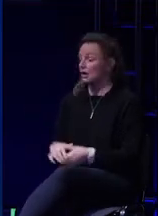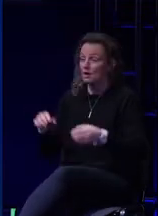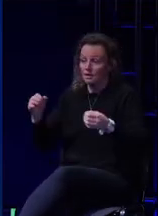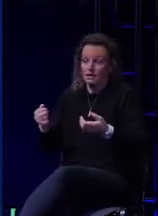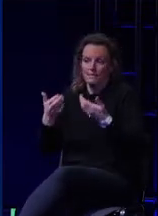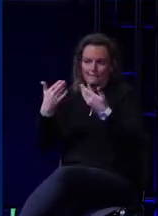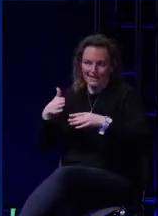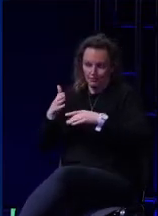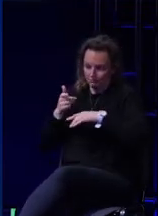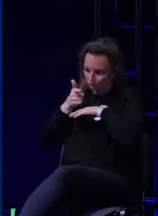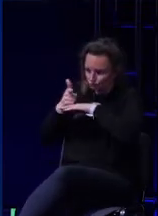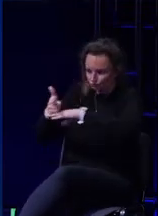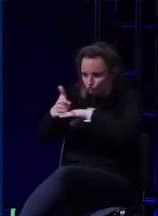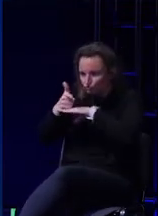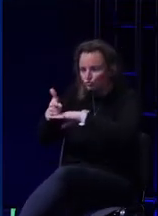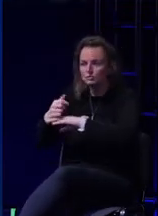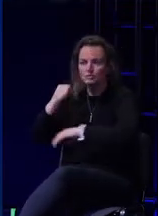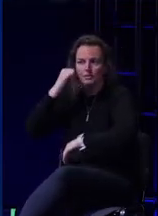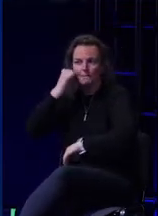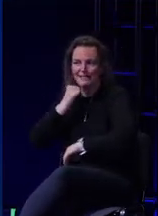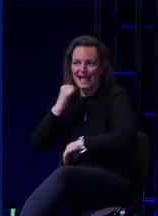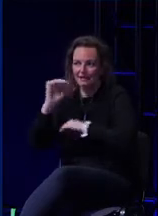one I was Emmy nominated for.